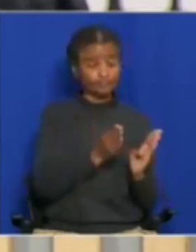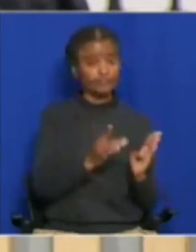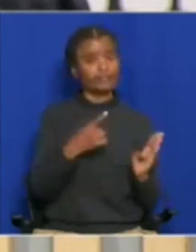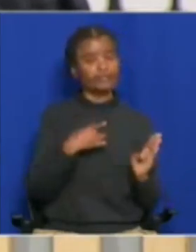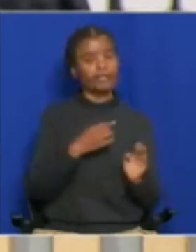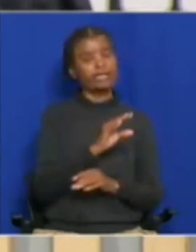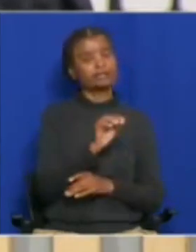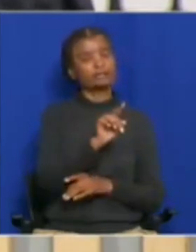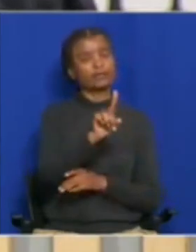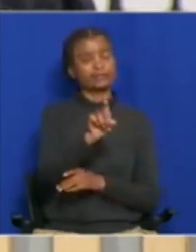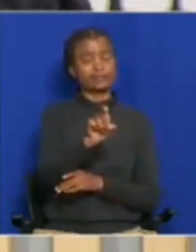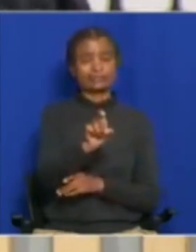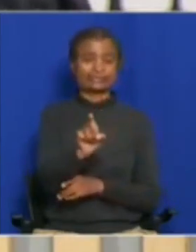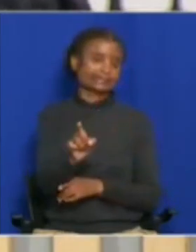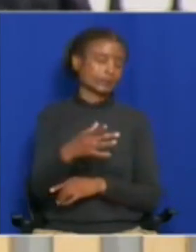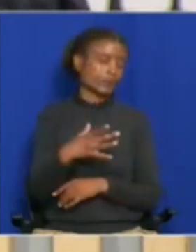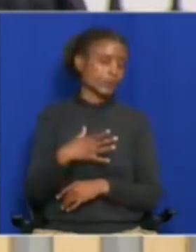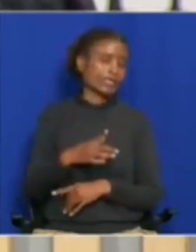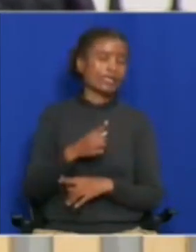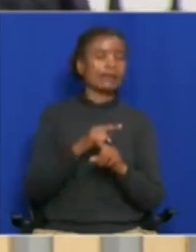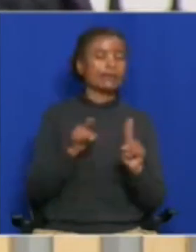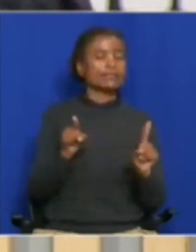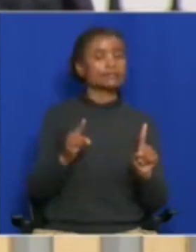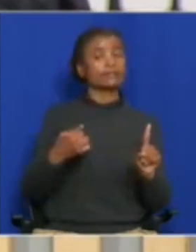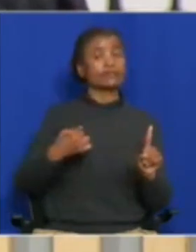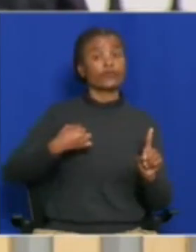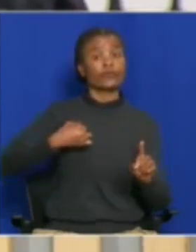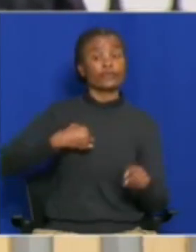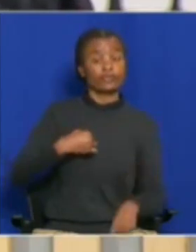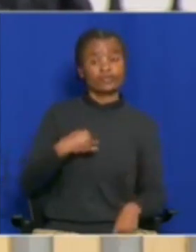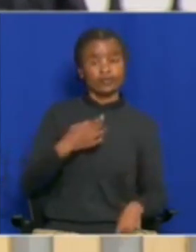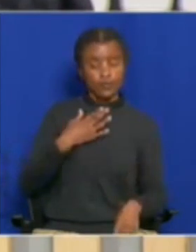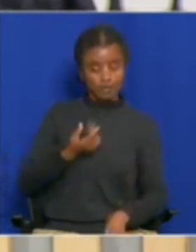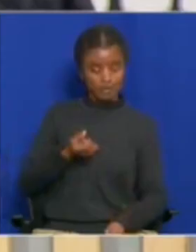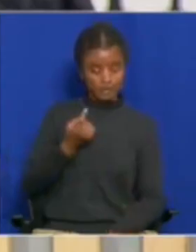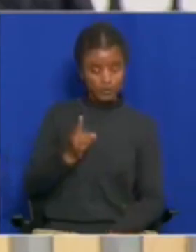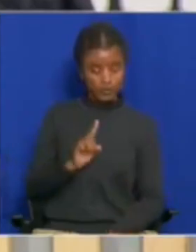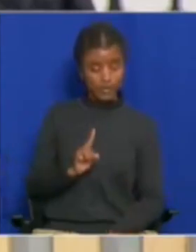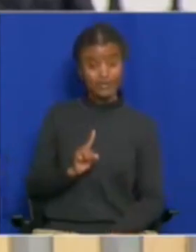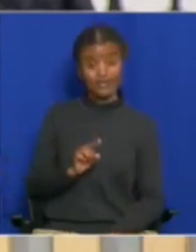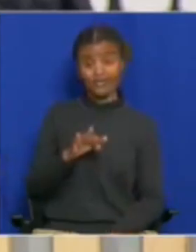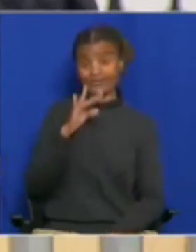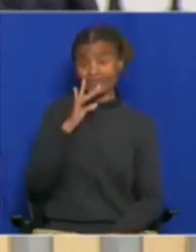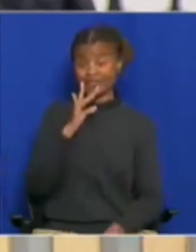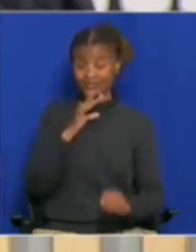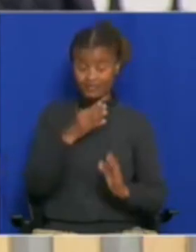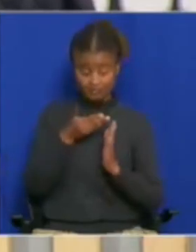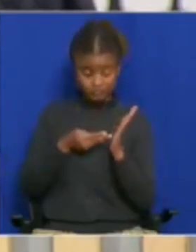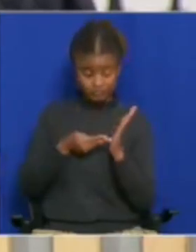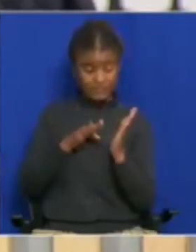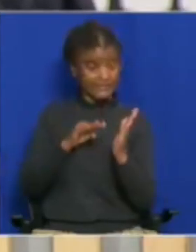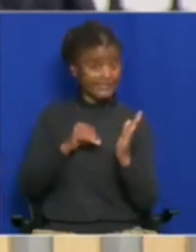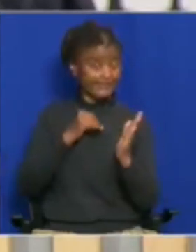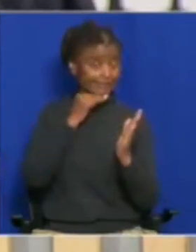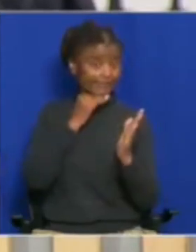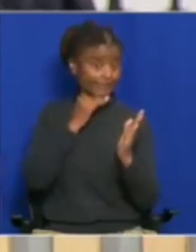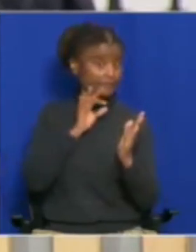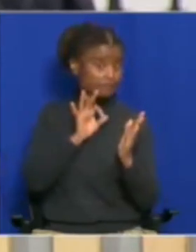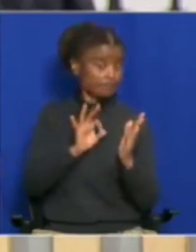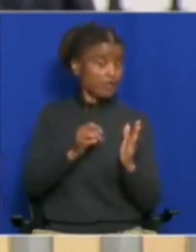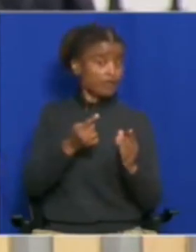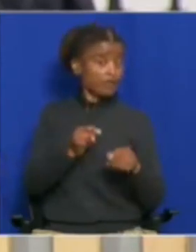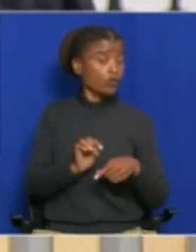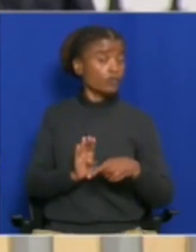pose for myself is, the question then is that sufficient for B? Was